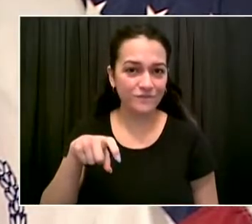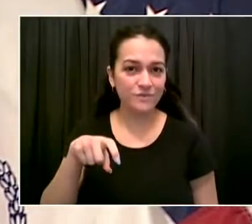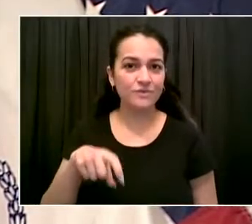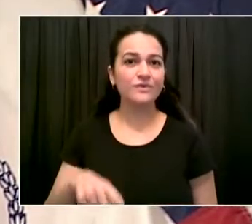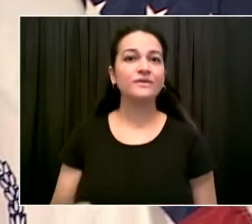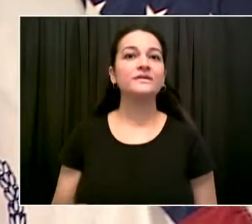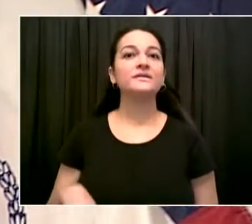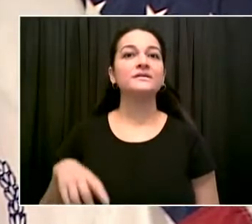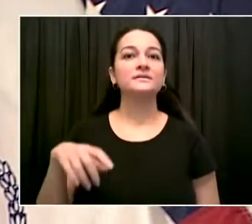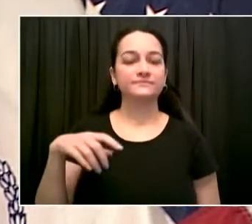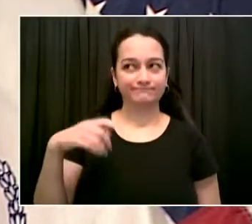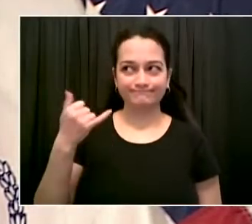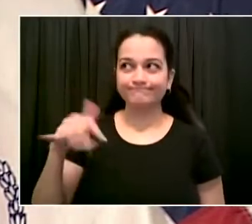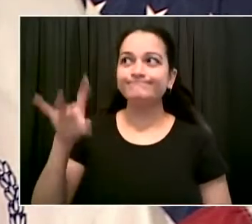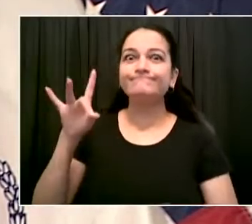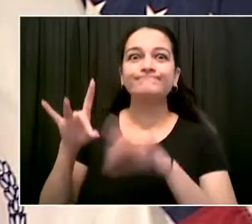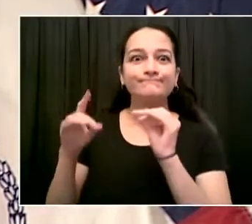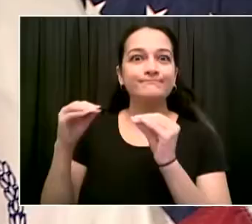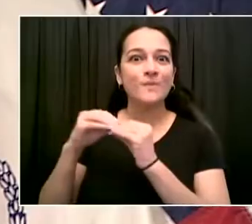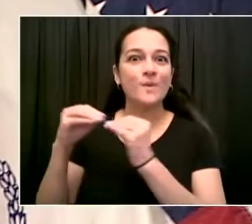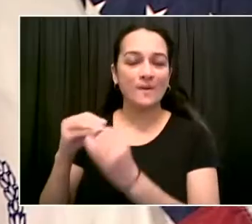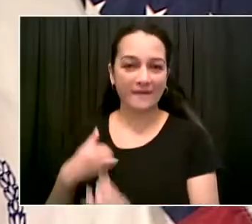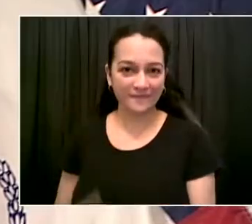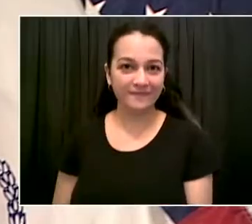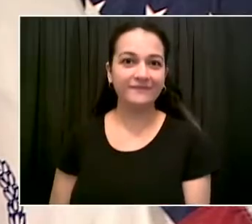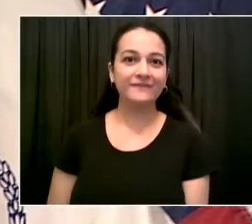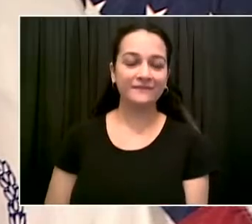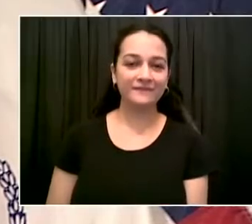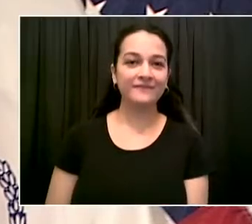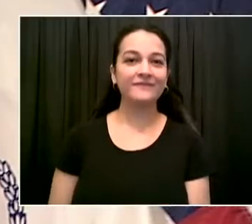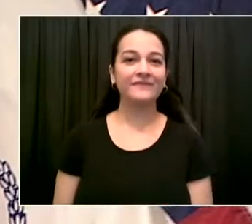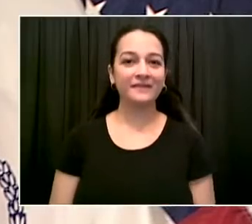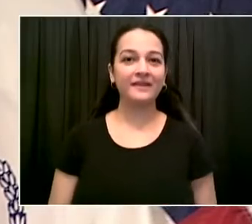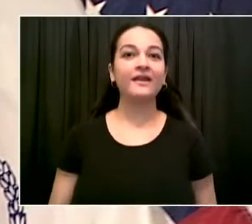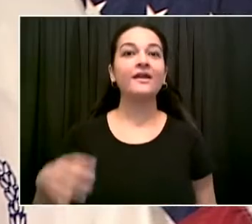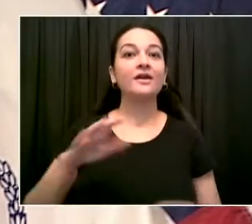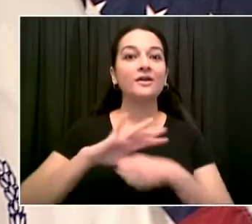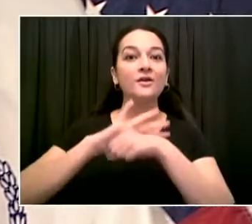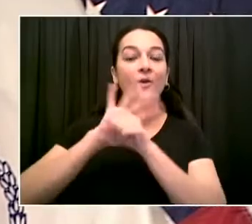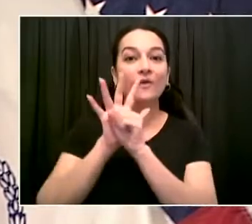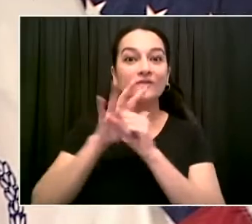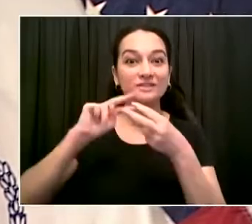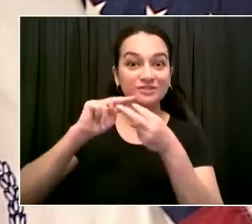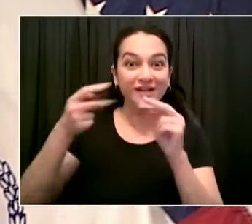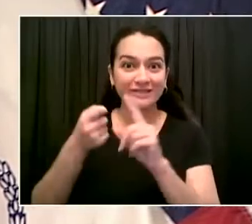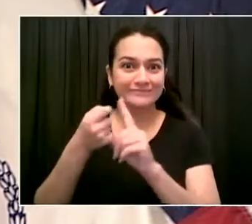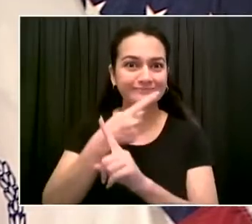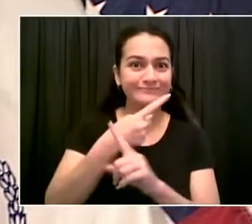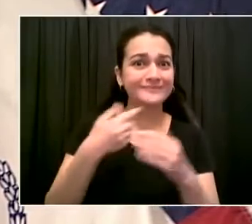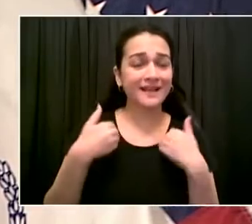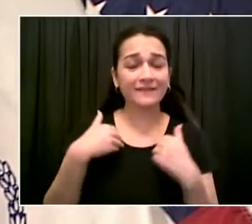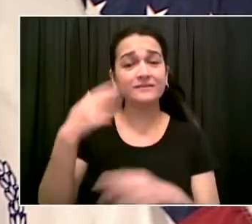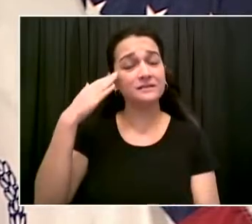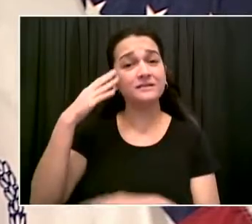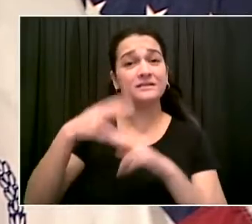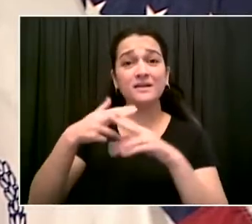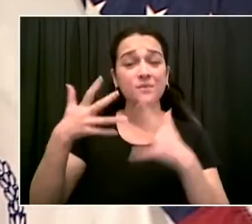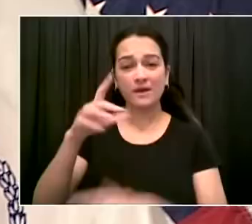continues to create more and more trouble, and we got to fight back, and we've got to fight back aggressively. As we talk about today's new